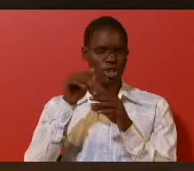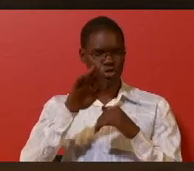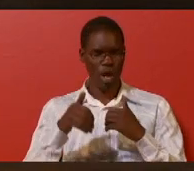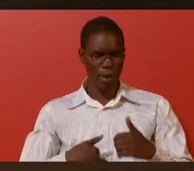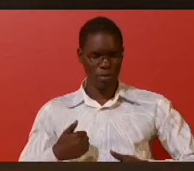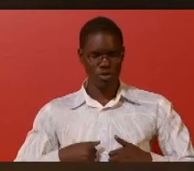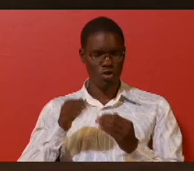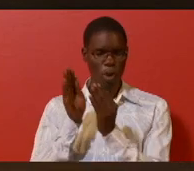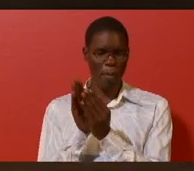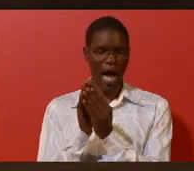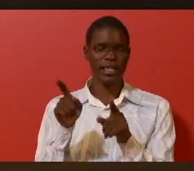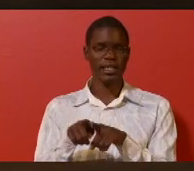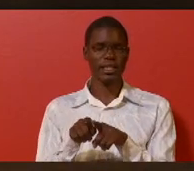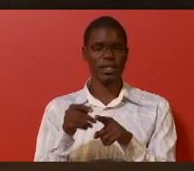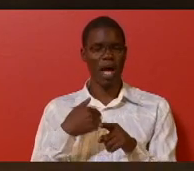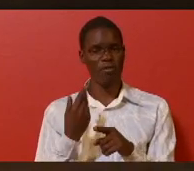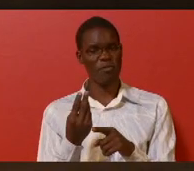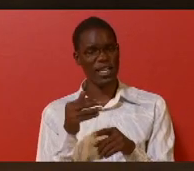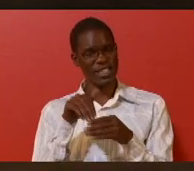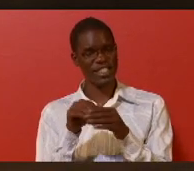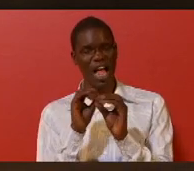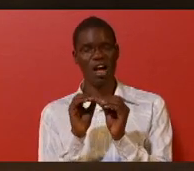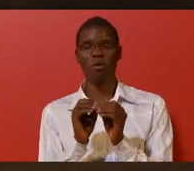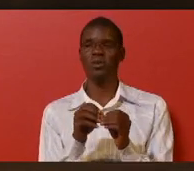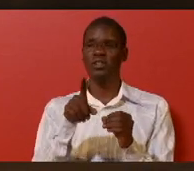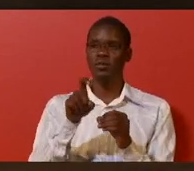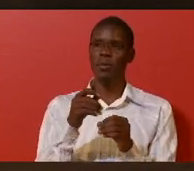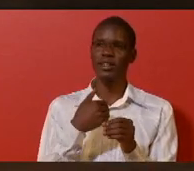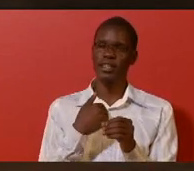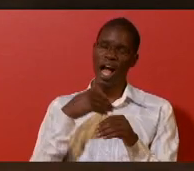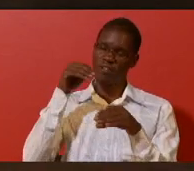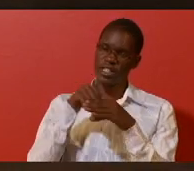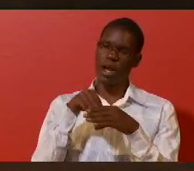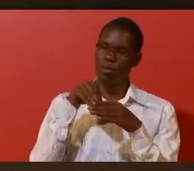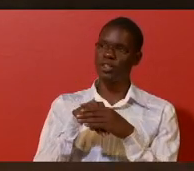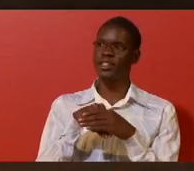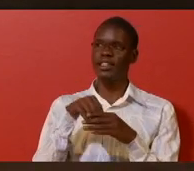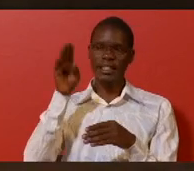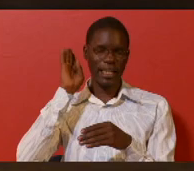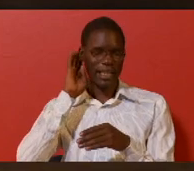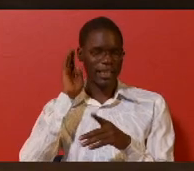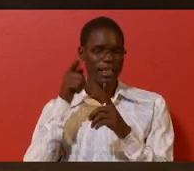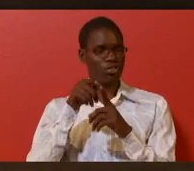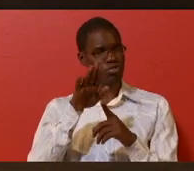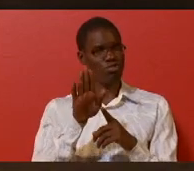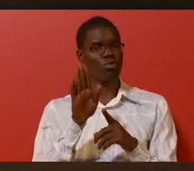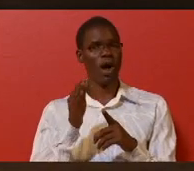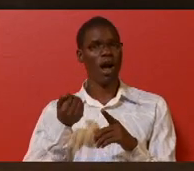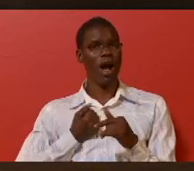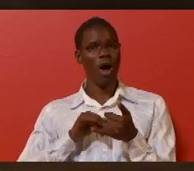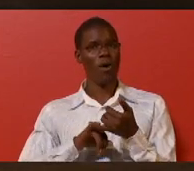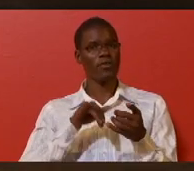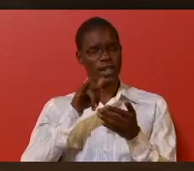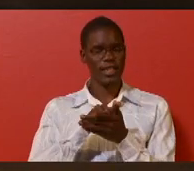bank account. It is bankrupt. You have to make deposits. Listening to your wife is a